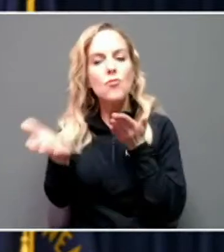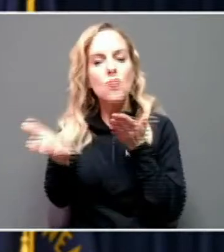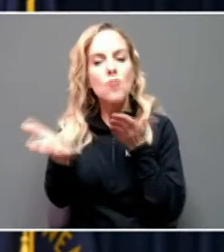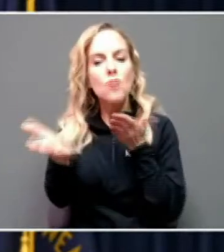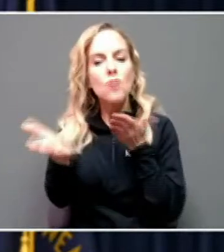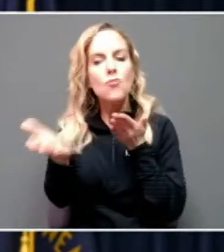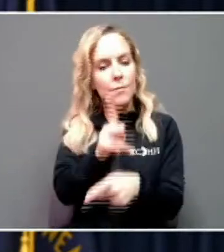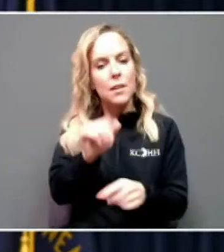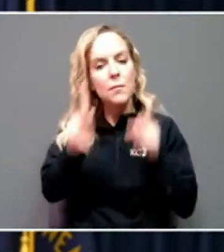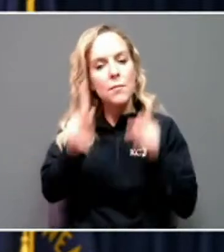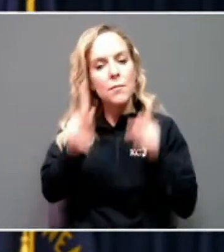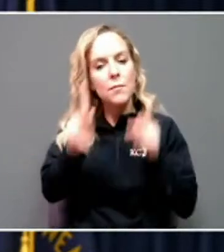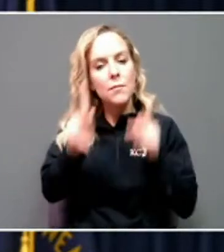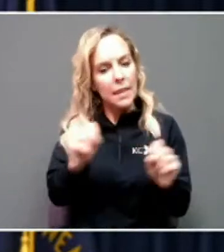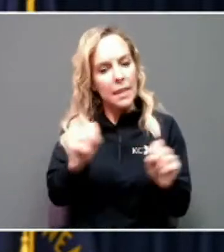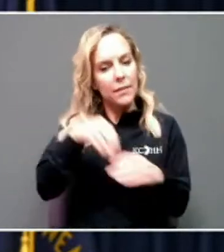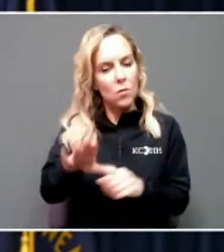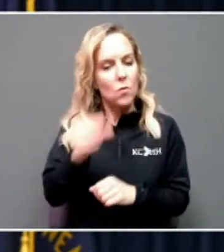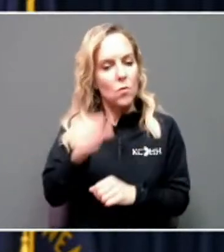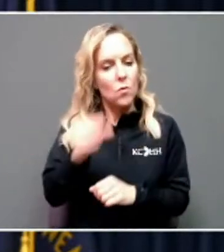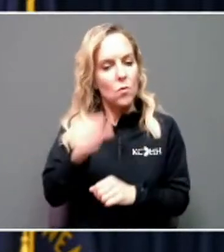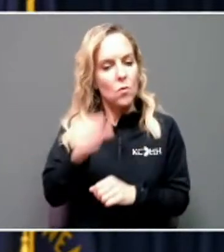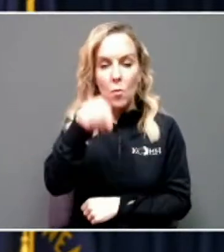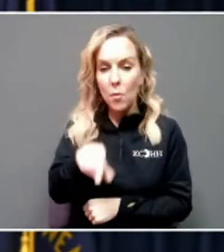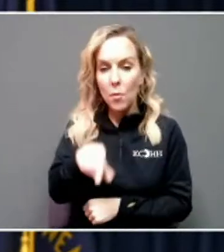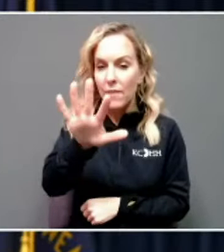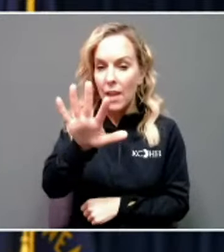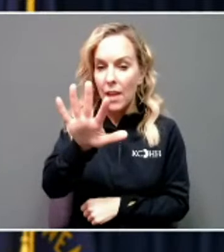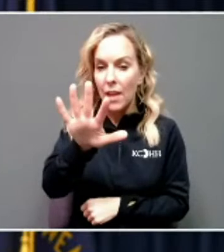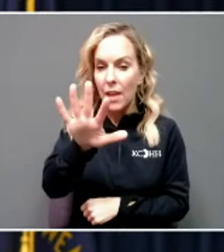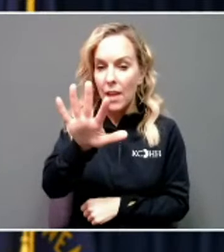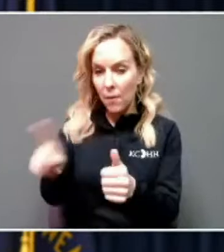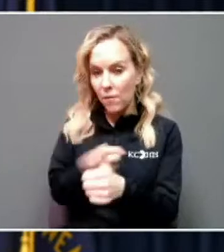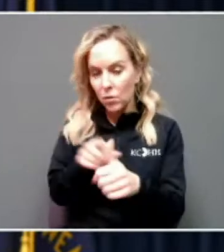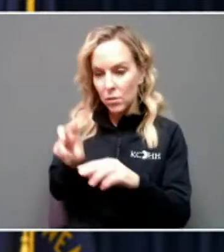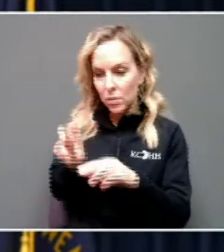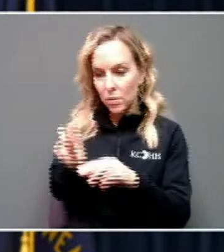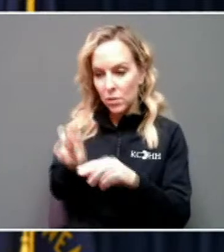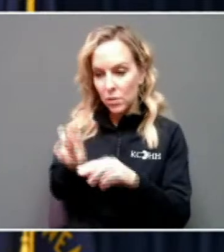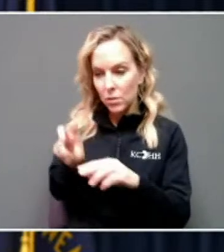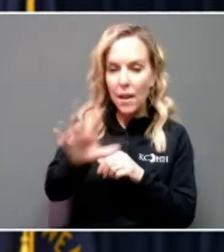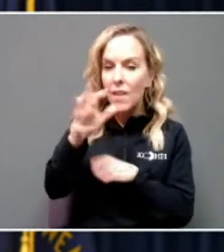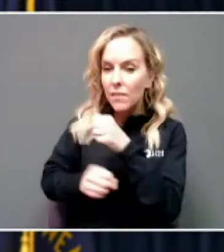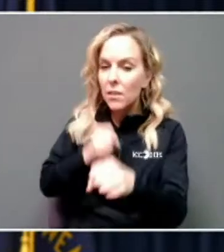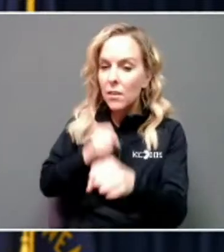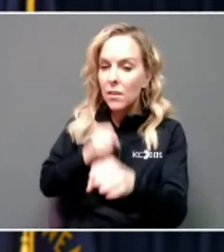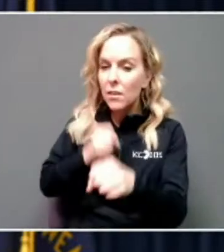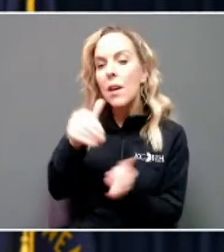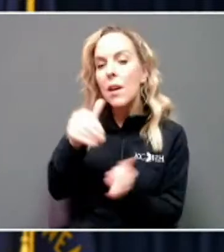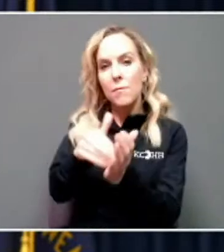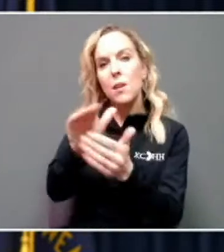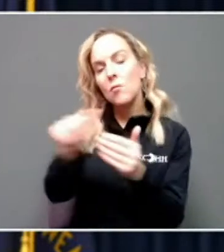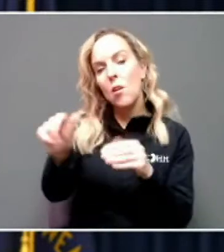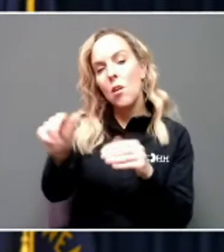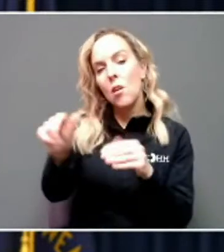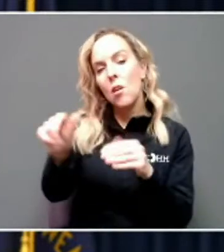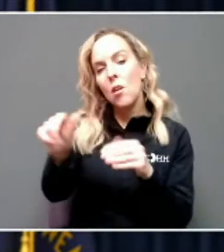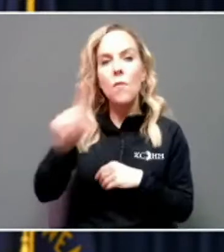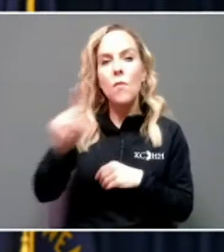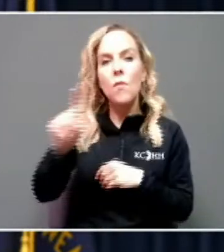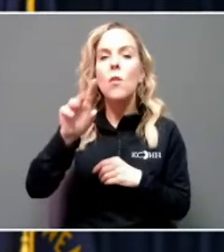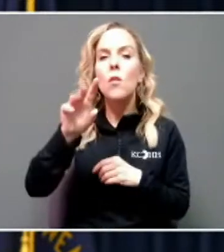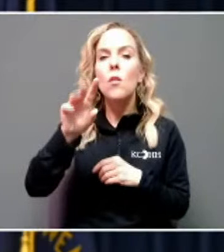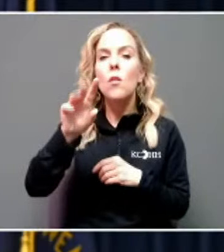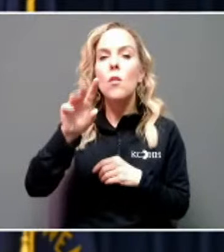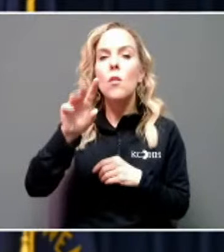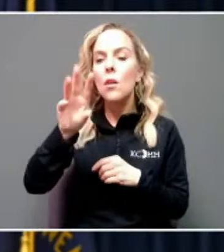their homes. The $1.5 million is the first installment of a 5-year, $500 million investment in LIHEAP by the